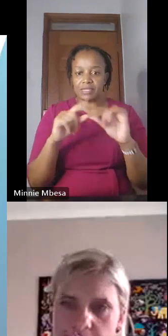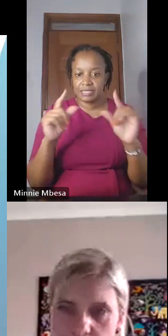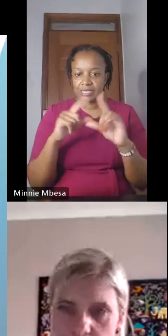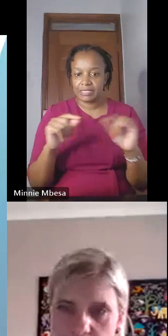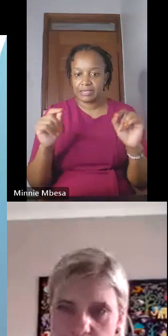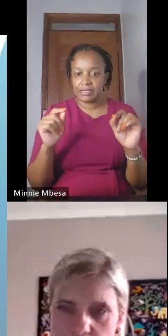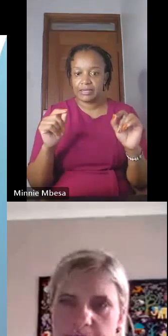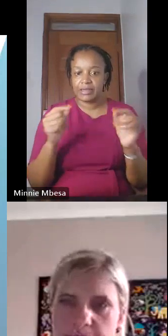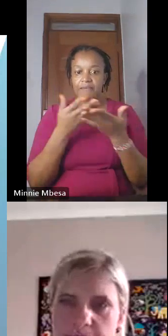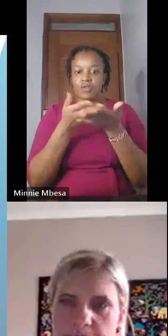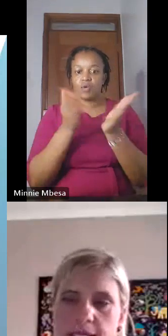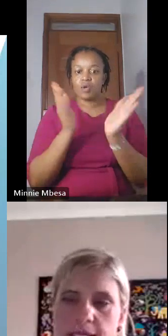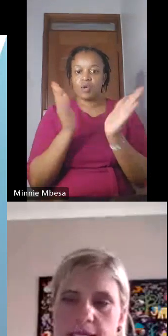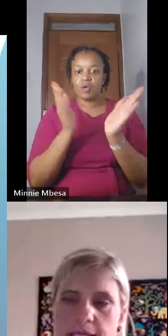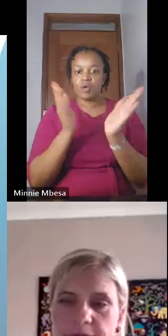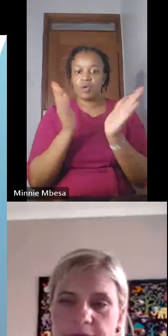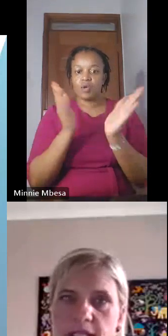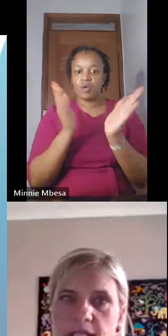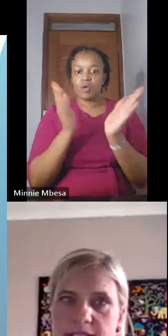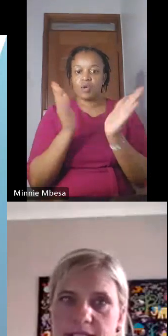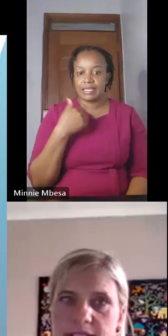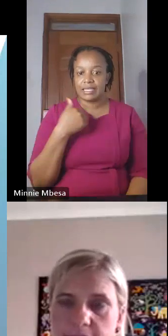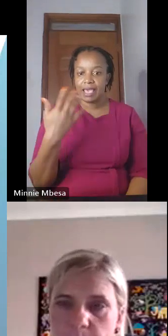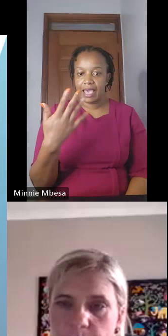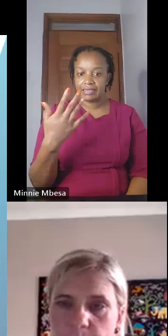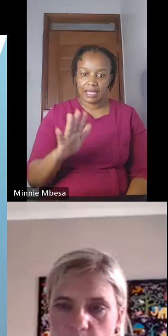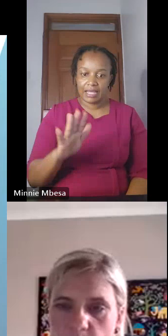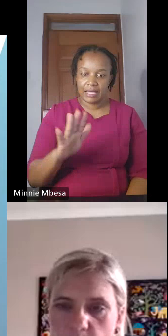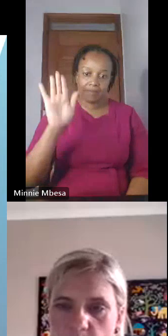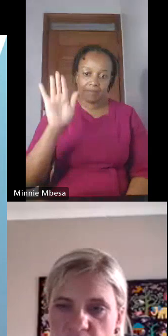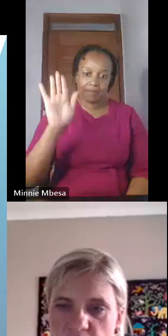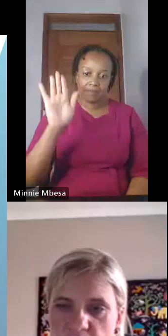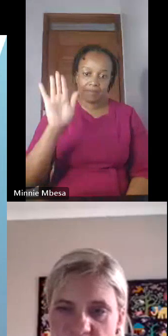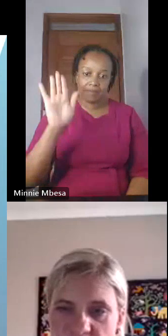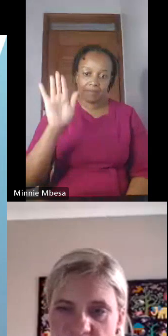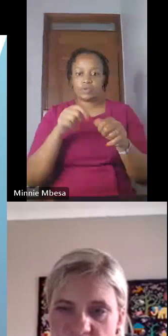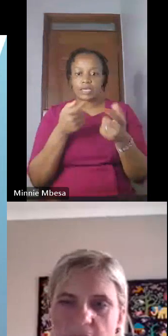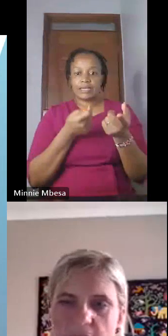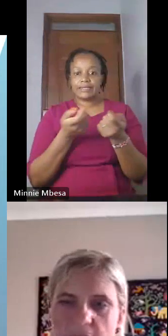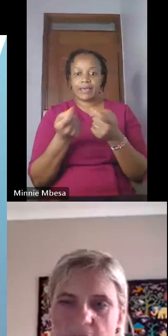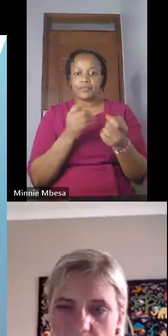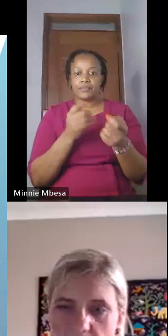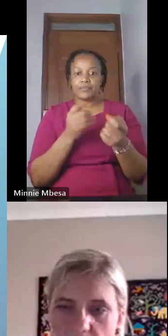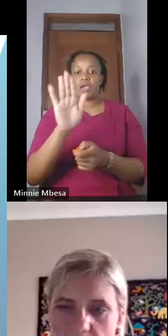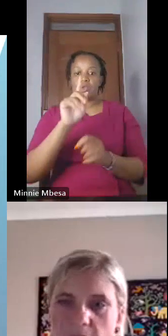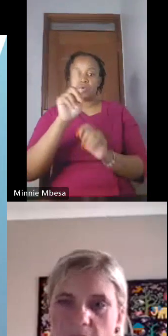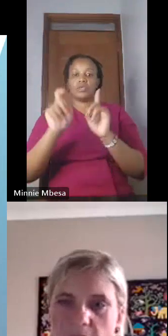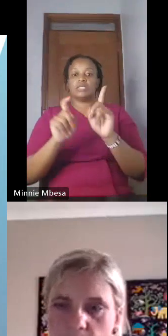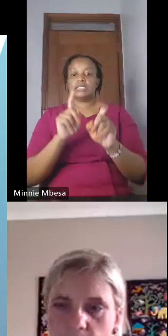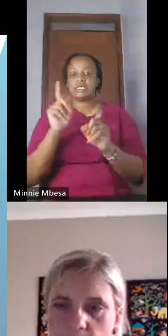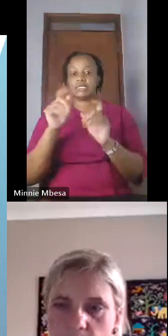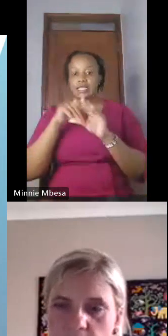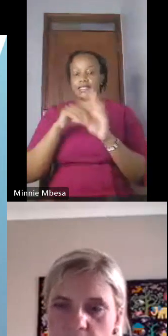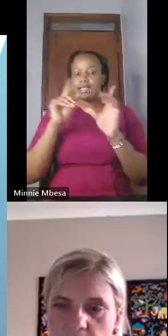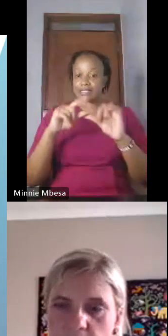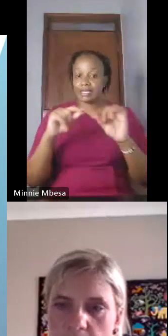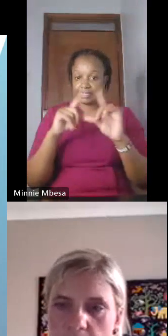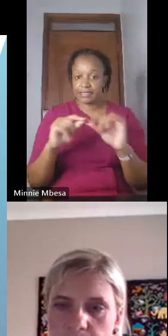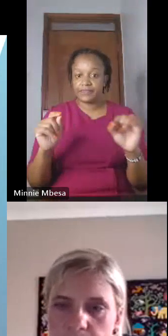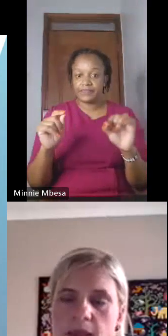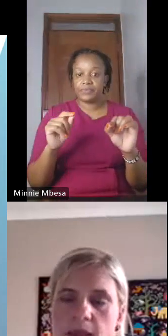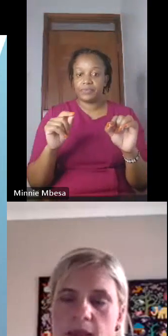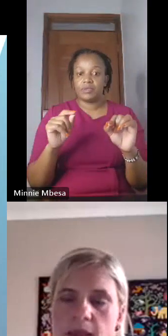has their hand up, if you can just type your question in the chat, we will pick it up and then we will